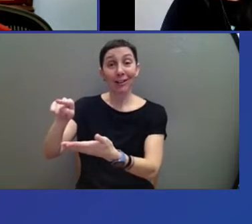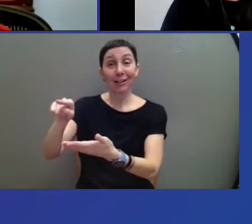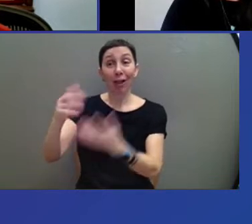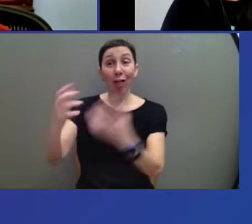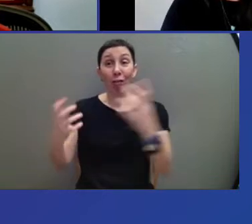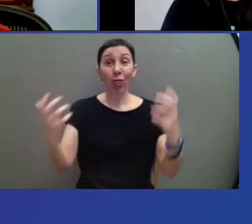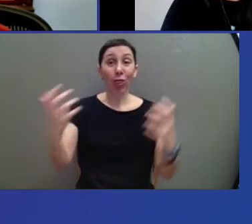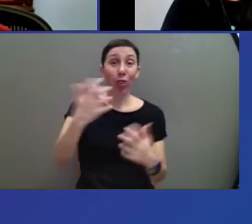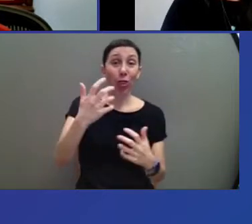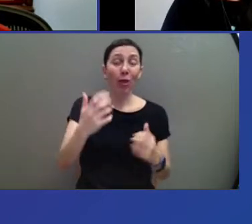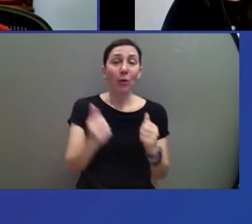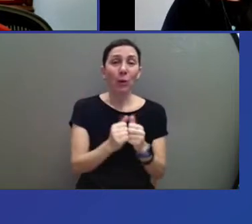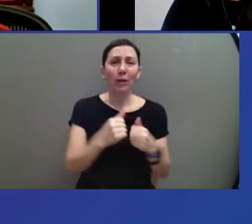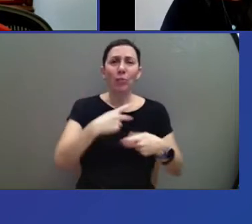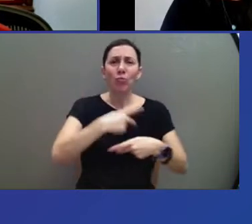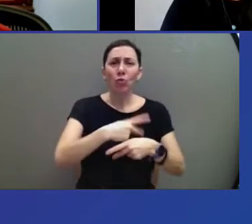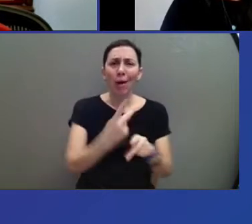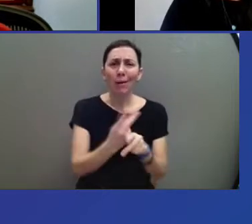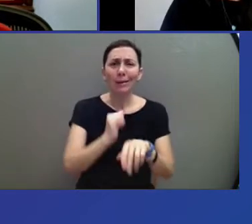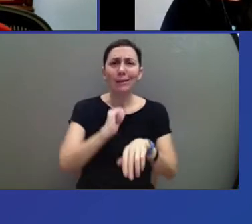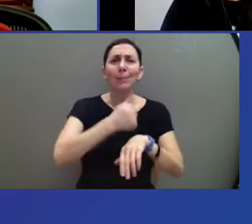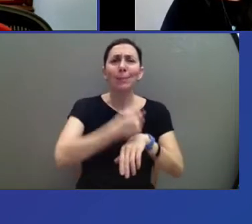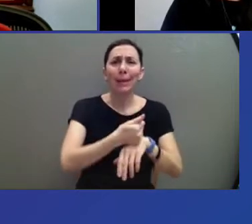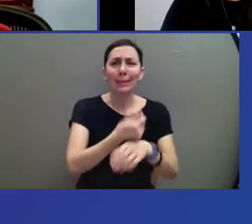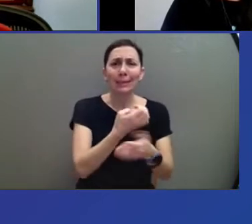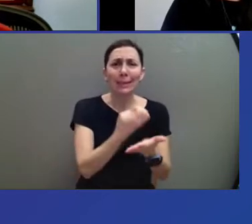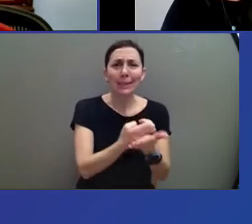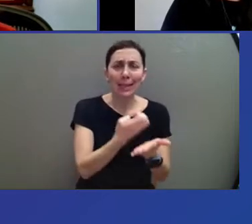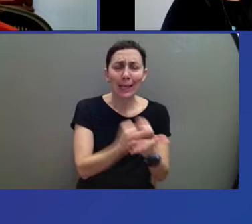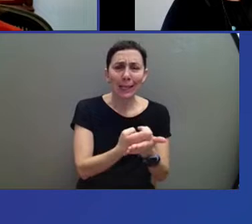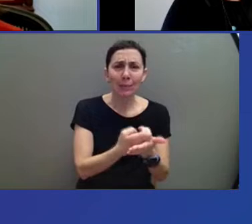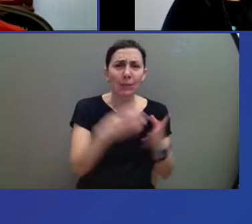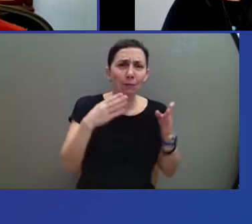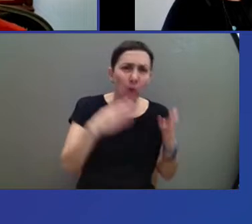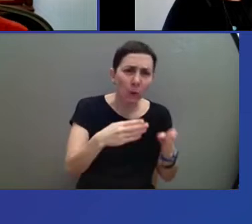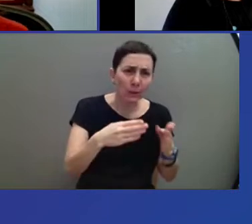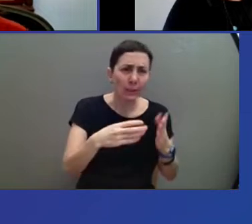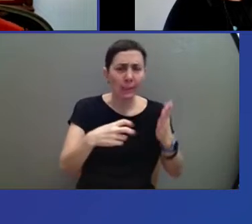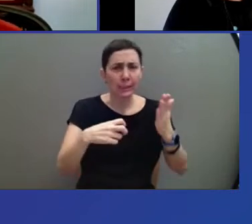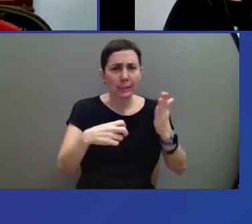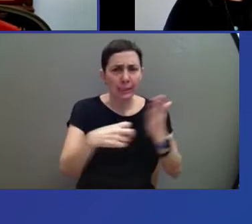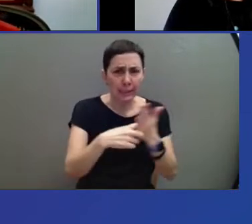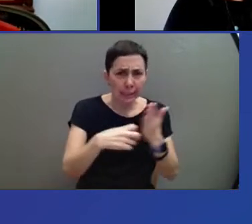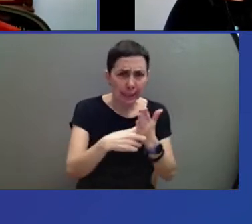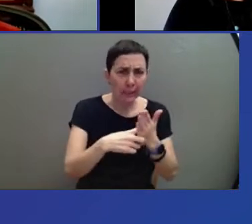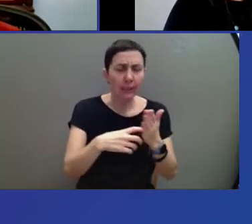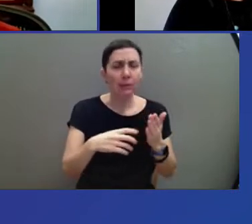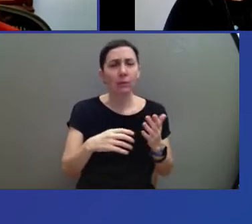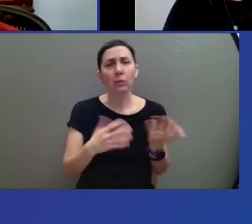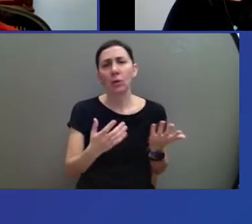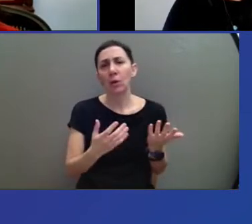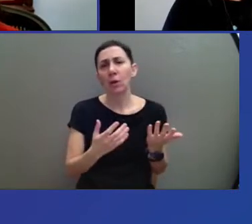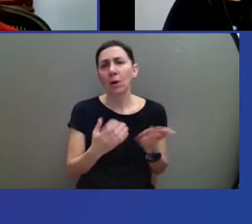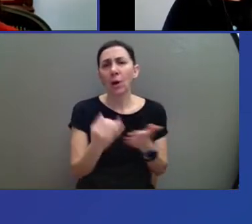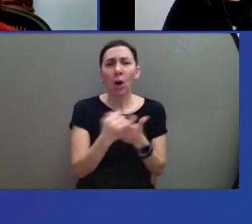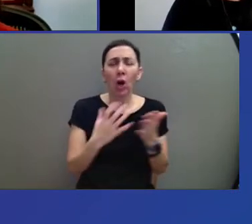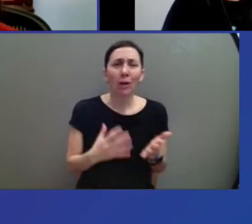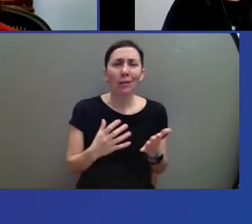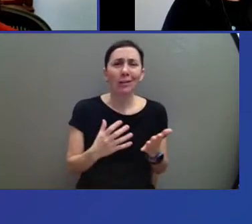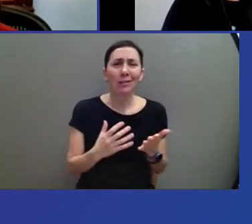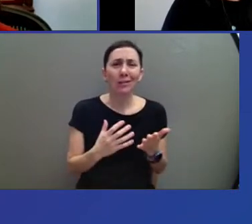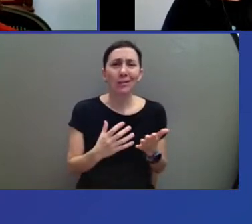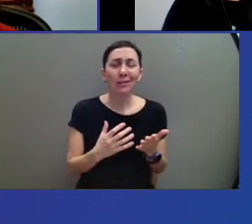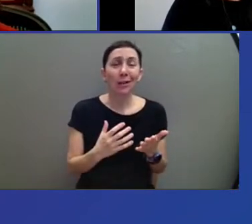product-based economy, where tickets or how artists earn a living are based on